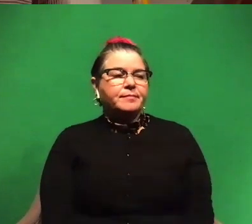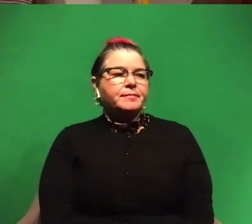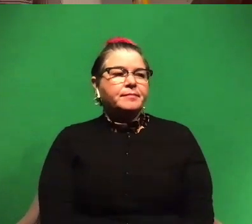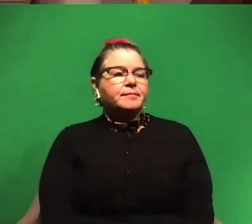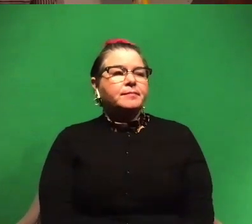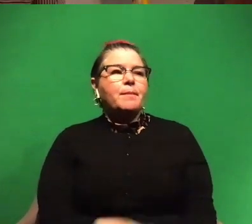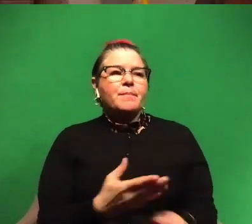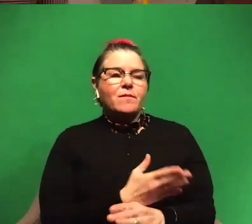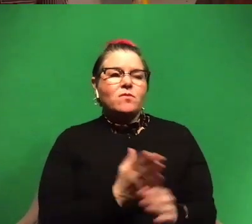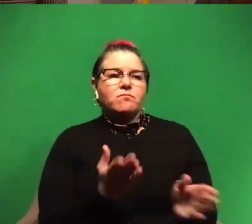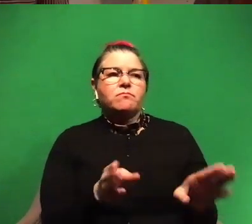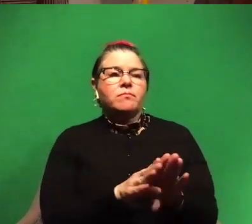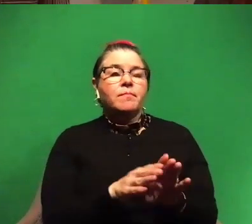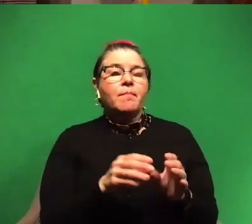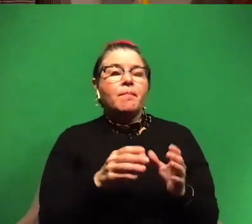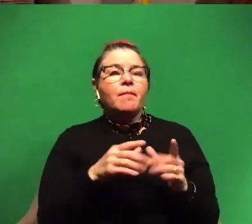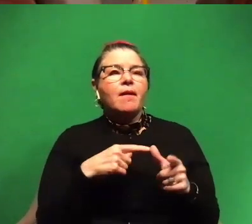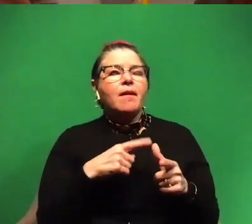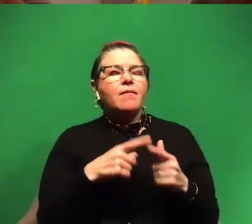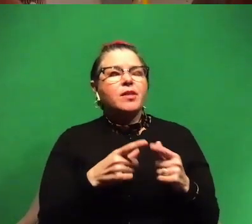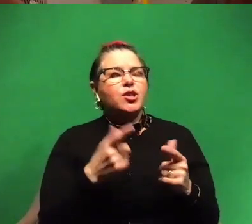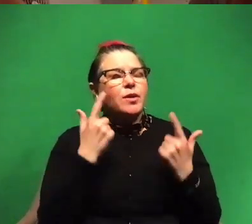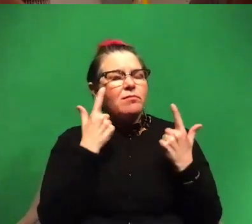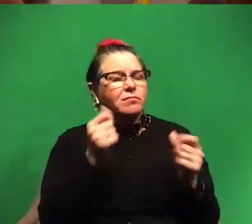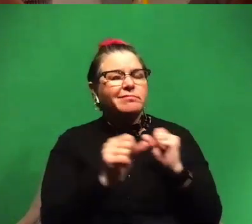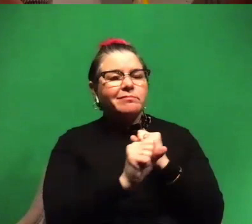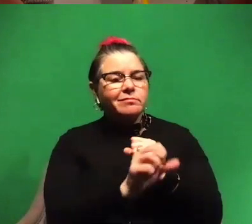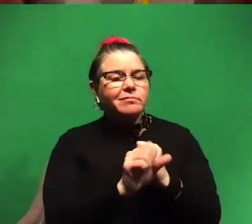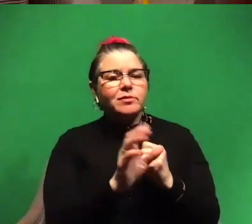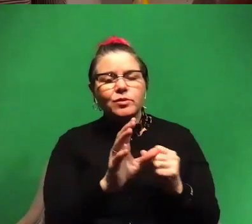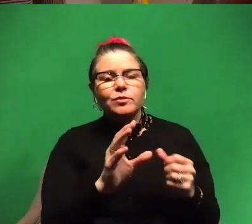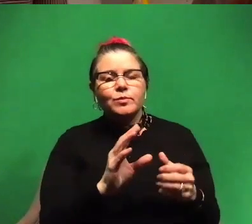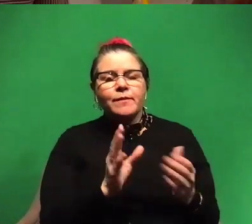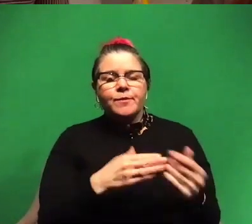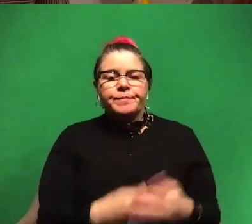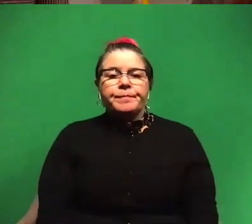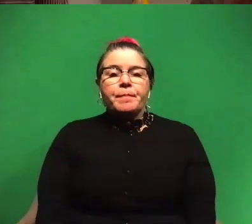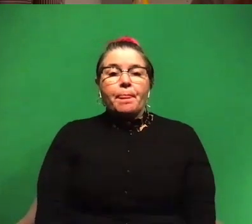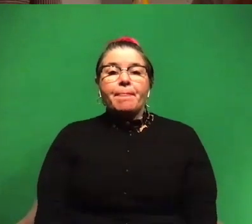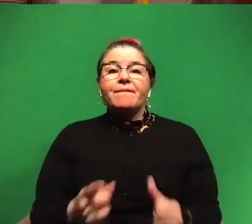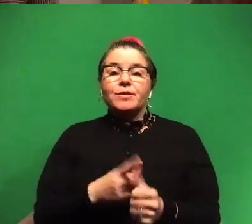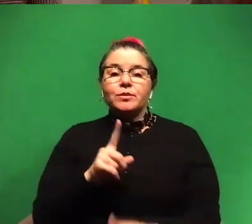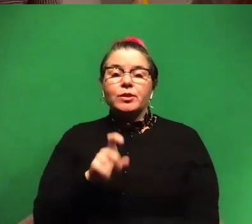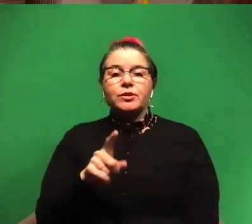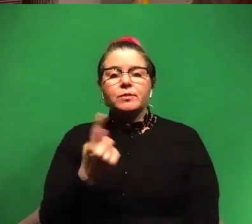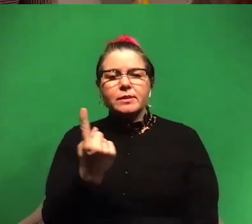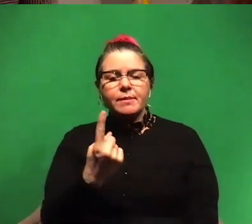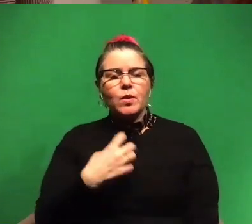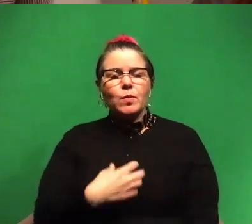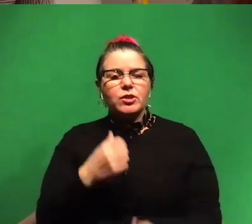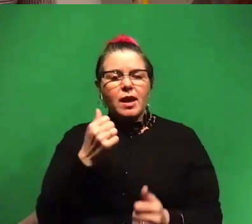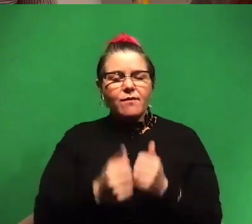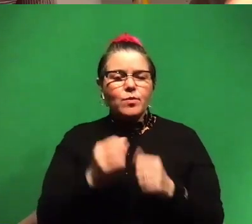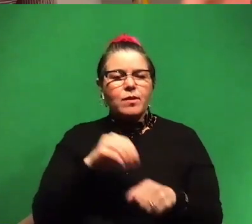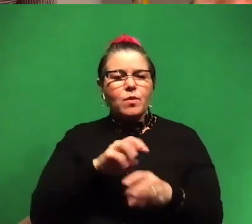before we wrap up, and then you can share anything you want to plug or anything like that. So the first question is what's something that you wish everybody in the